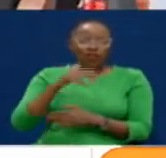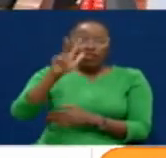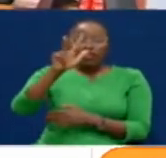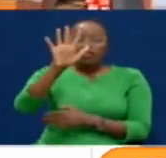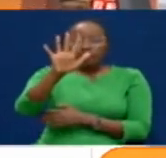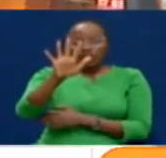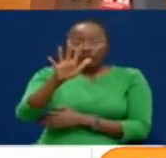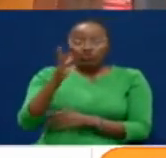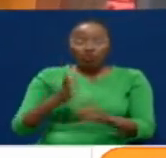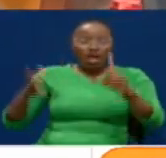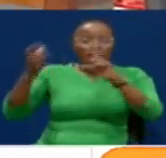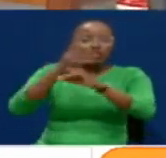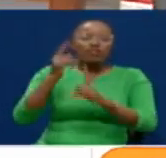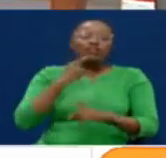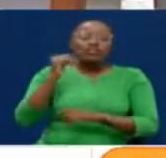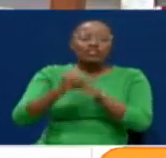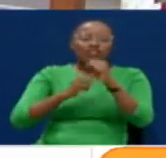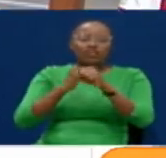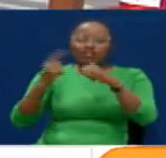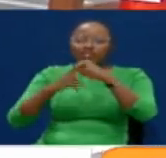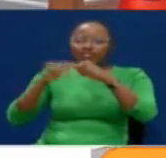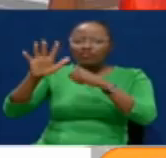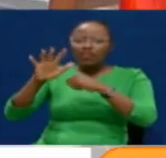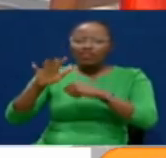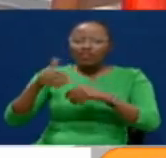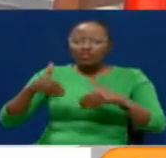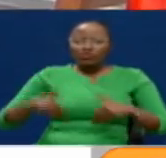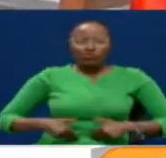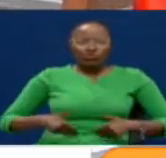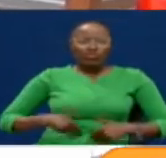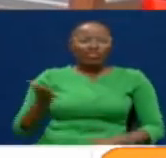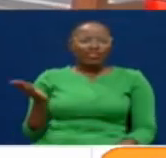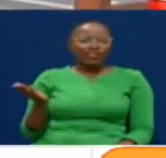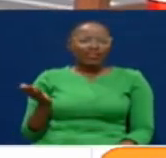35 to get into close. But look how he looks at 65. He looks younger than me.